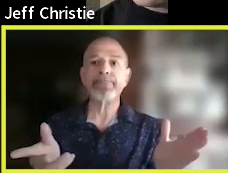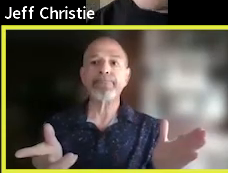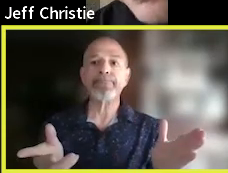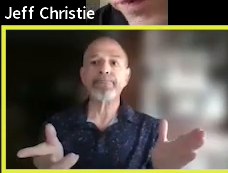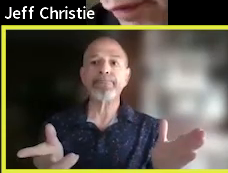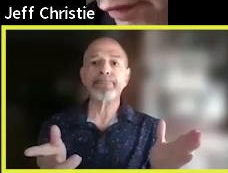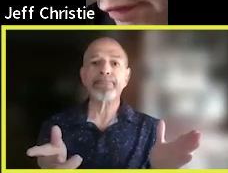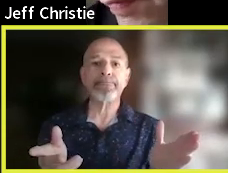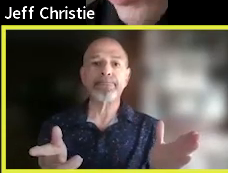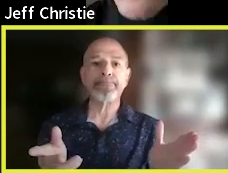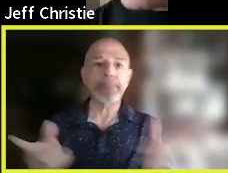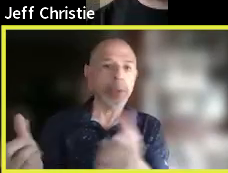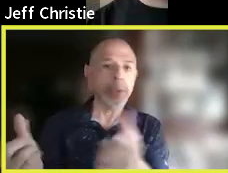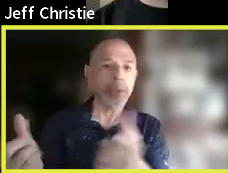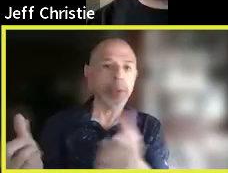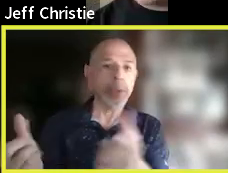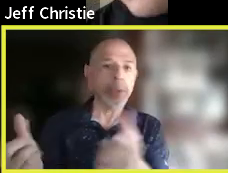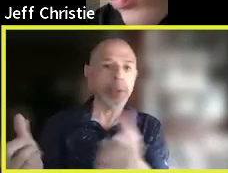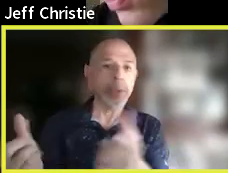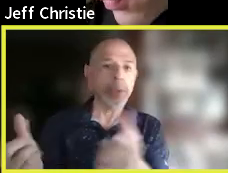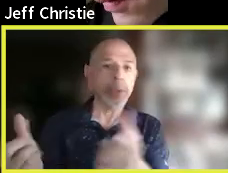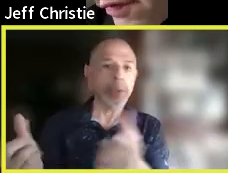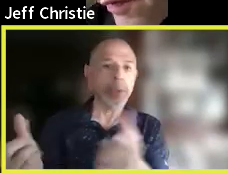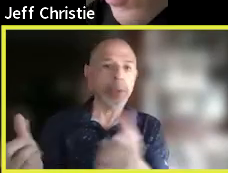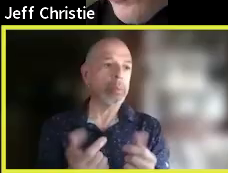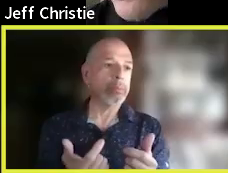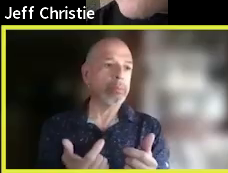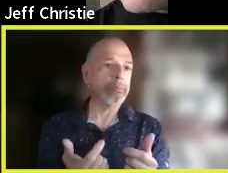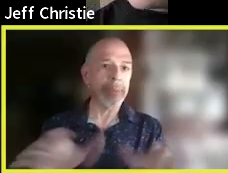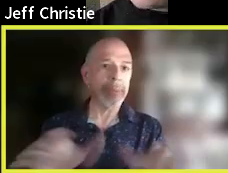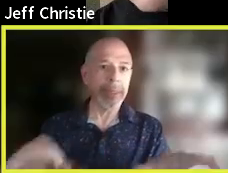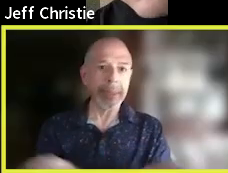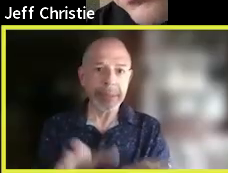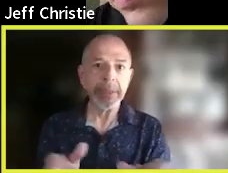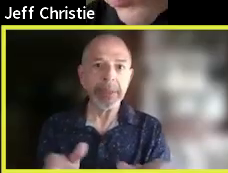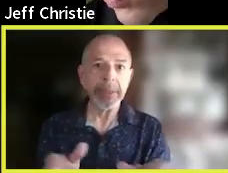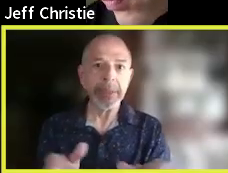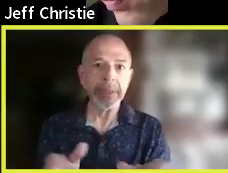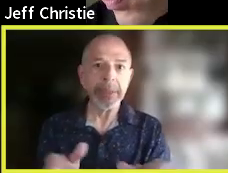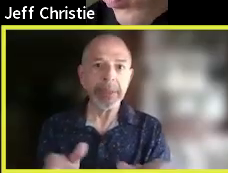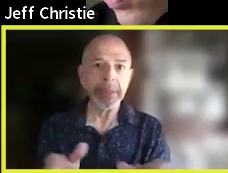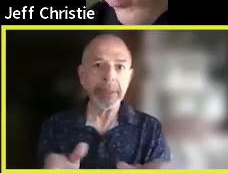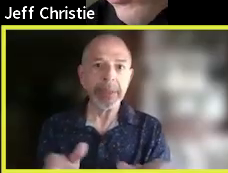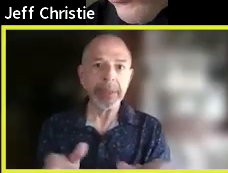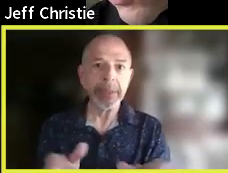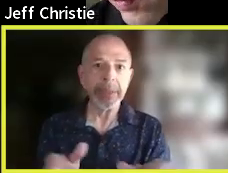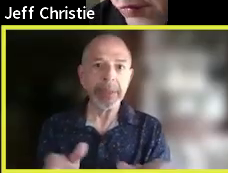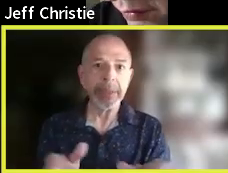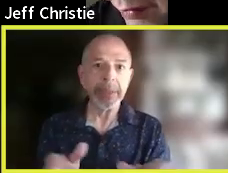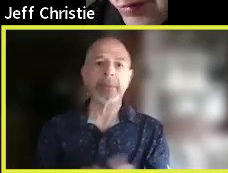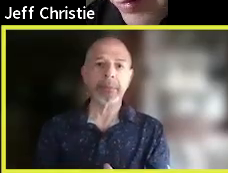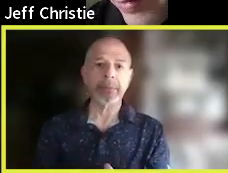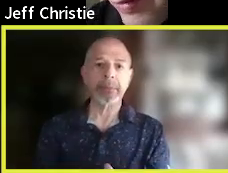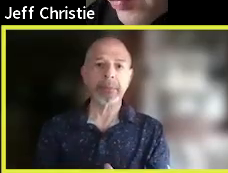so whole nuts and bolts of where we are on this project, everything. Okay, all right. But if you have